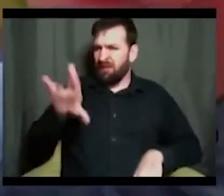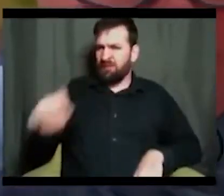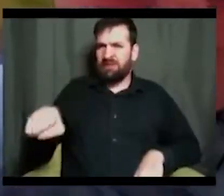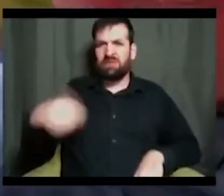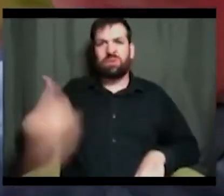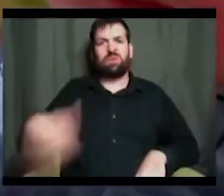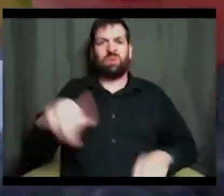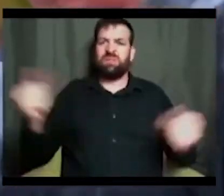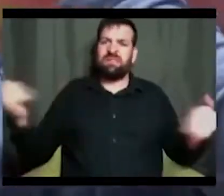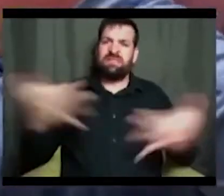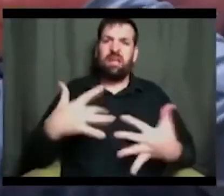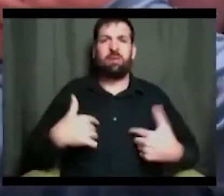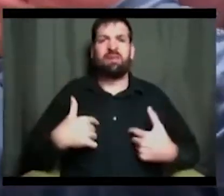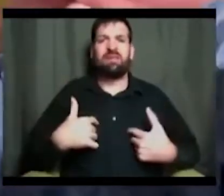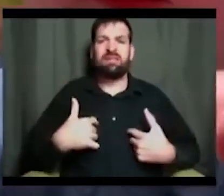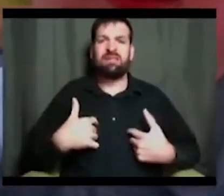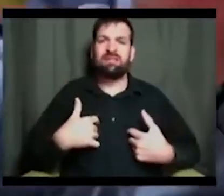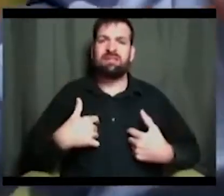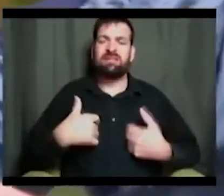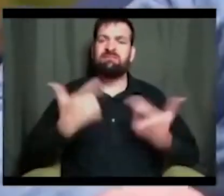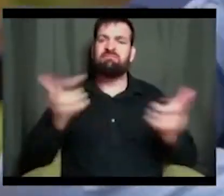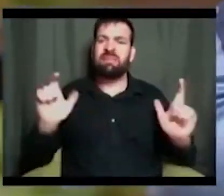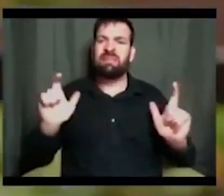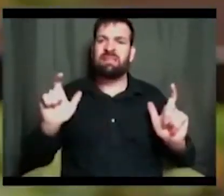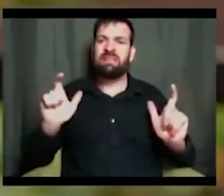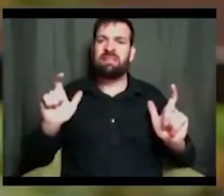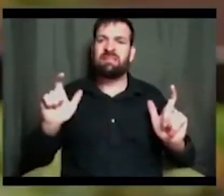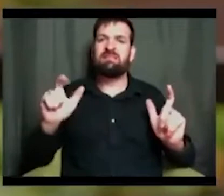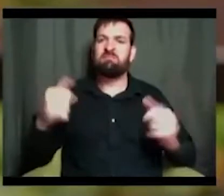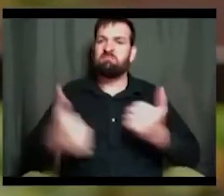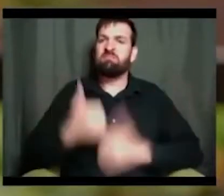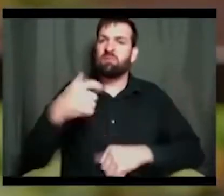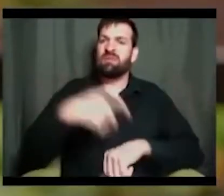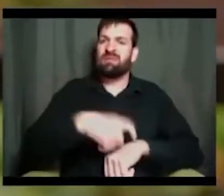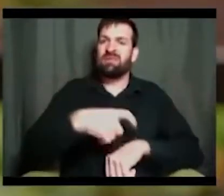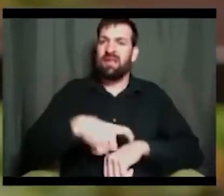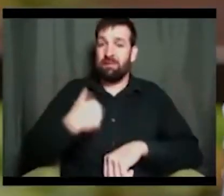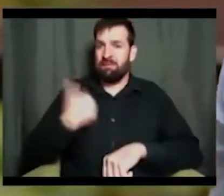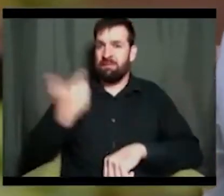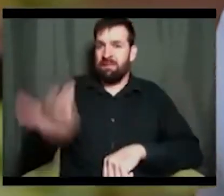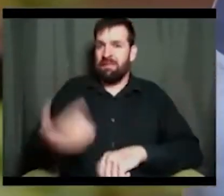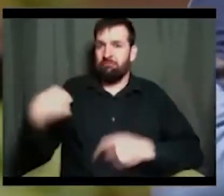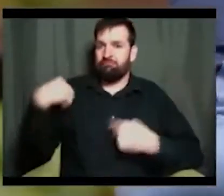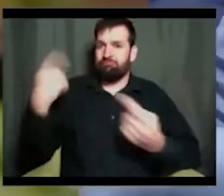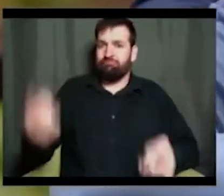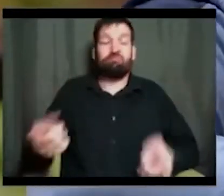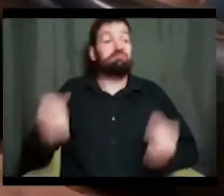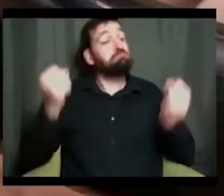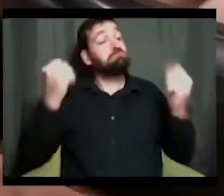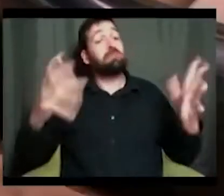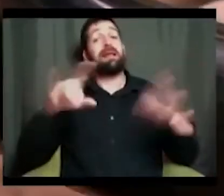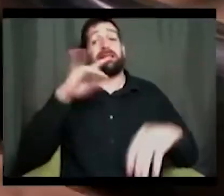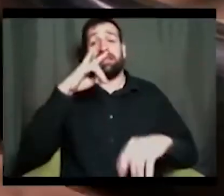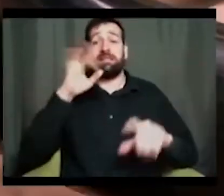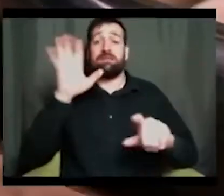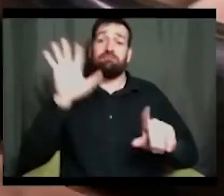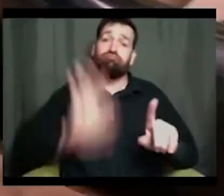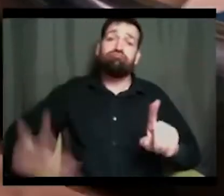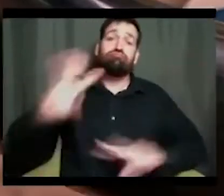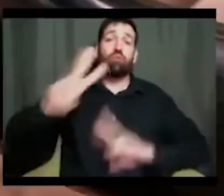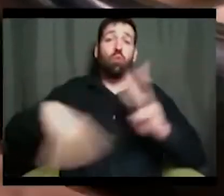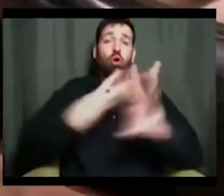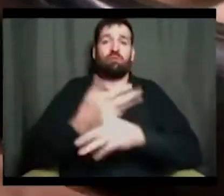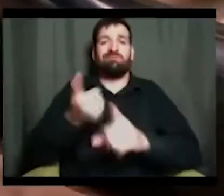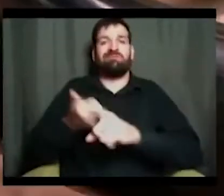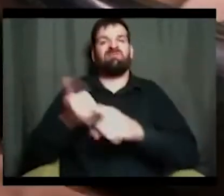me. For most of the time it's been here. Like so many children across the world, Russell has lost an